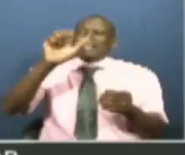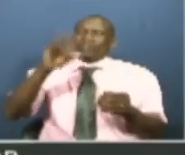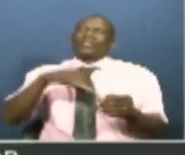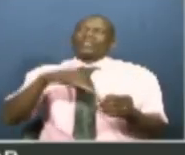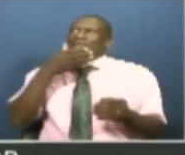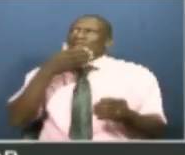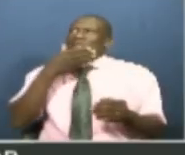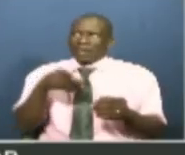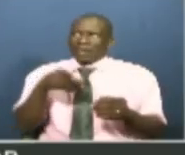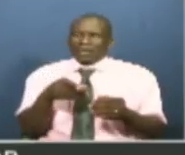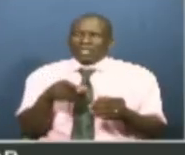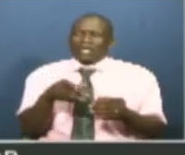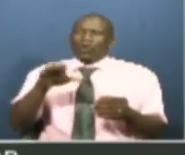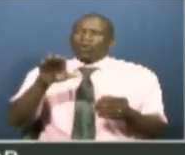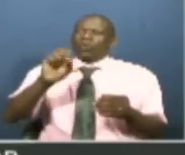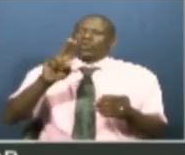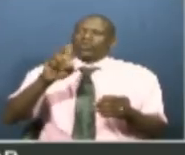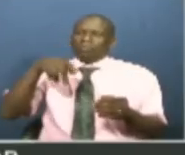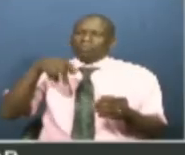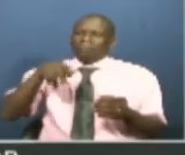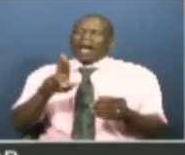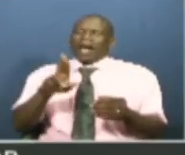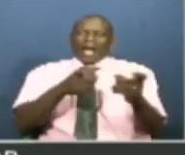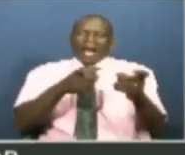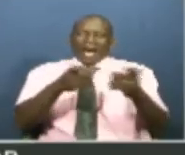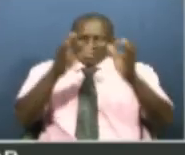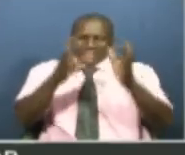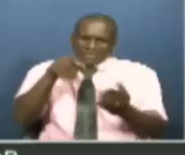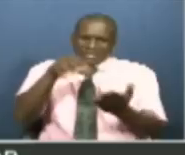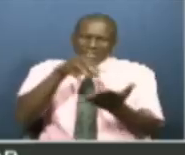the super administrator in this case.